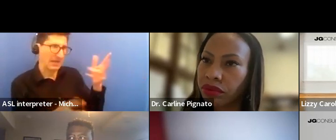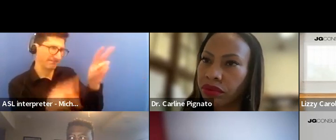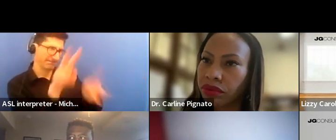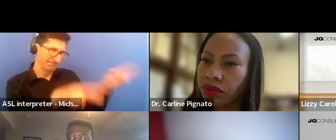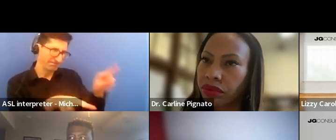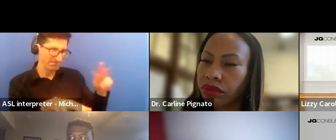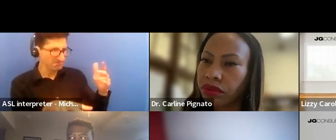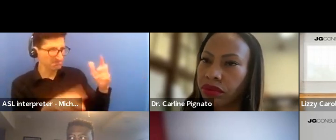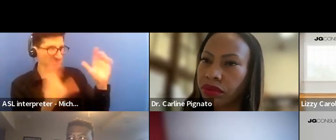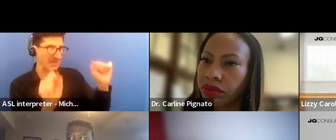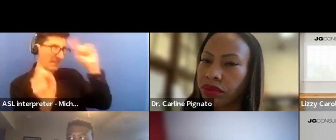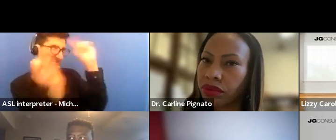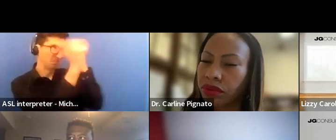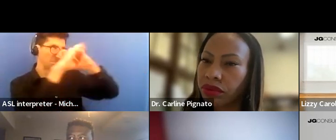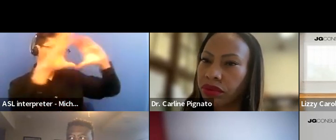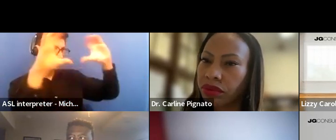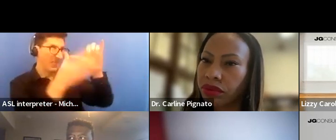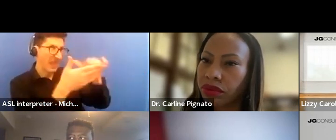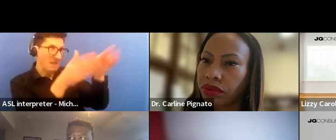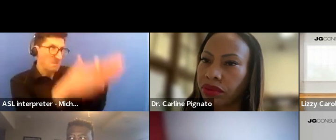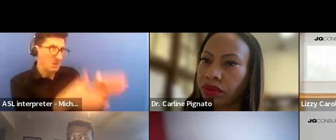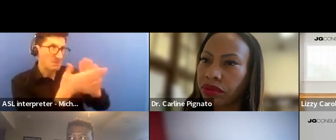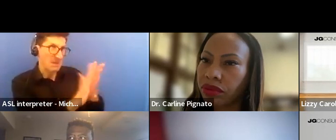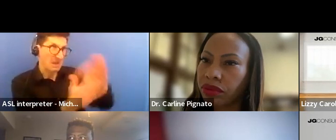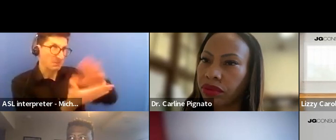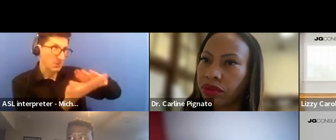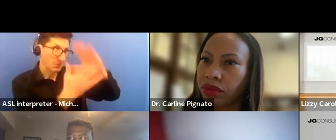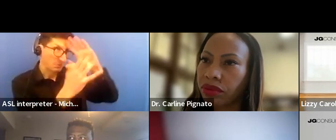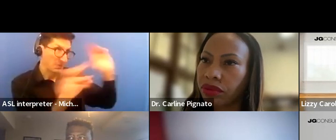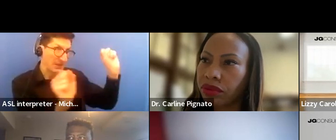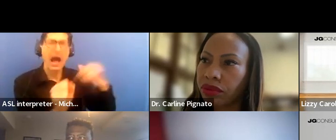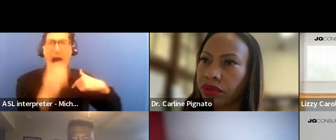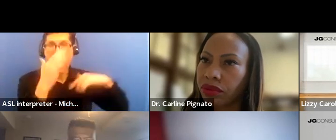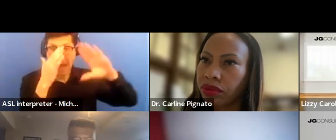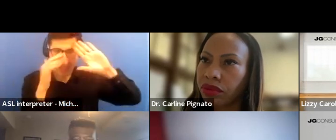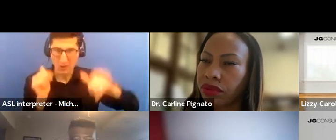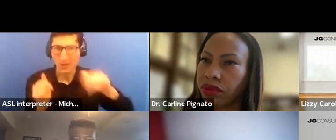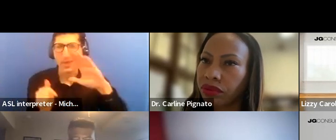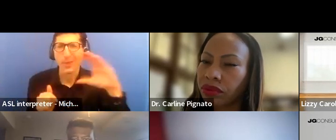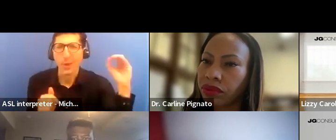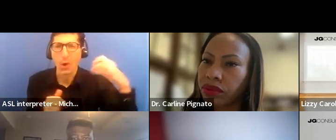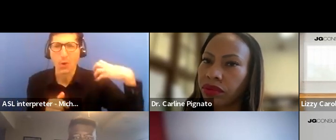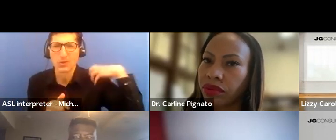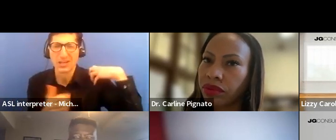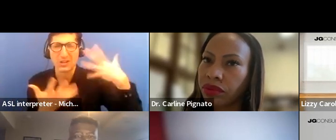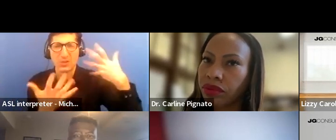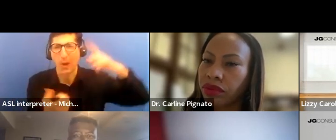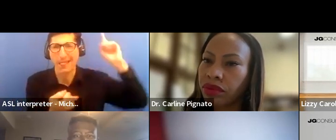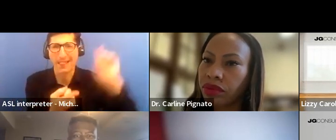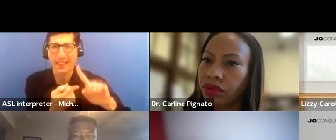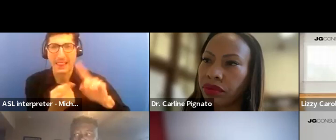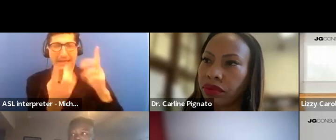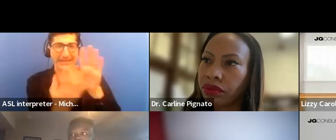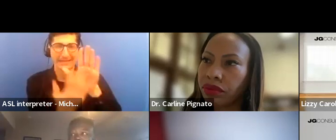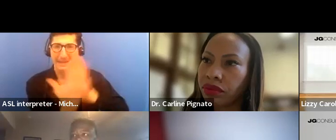So to our 3 co-chairs, I know you're trying to minimize as much as possible the times we are in person,